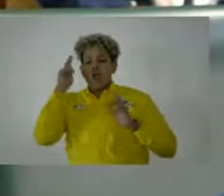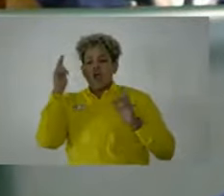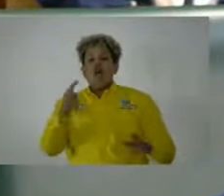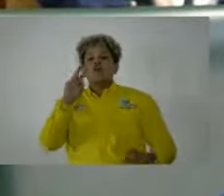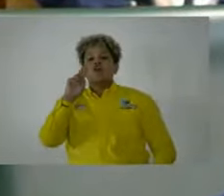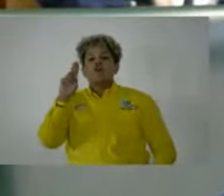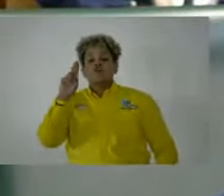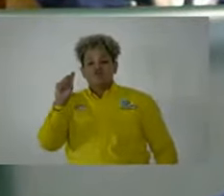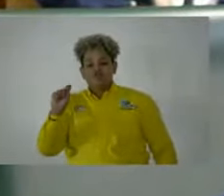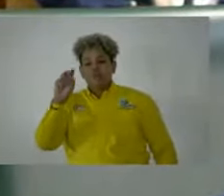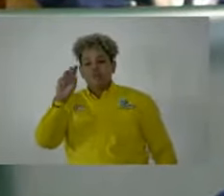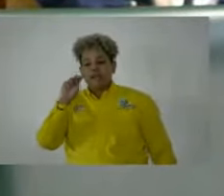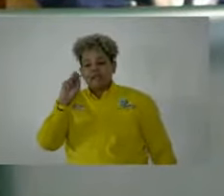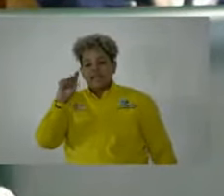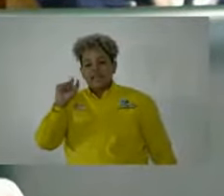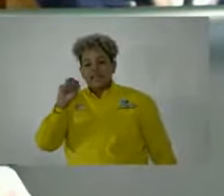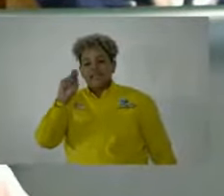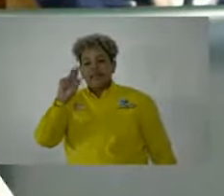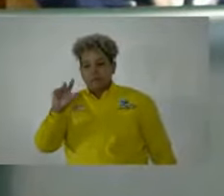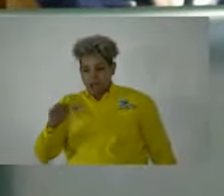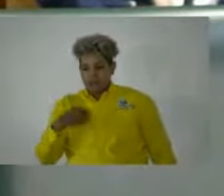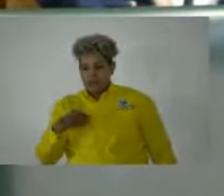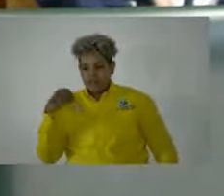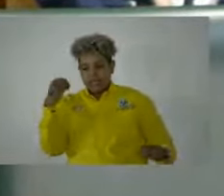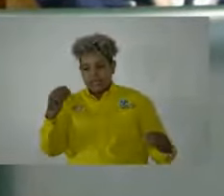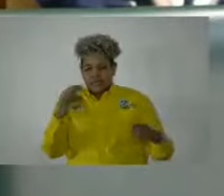Honorable Robert Nesta Marley.